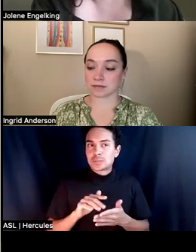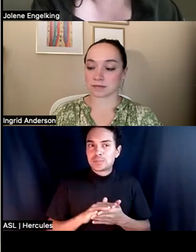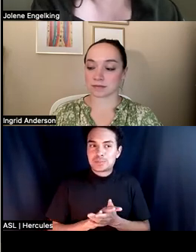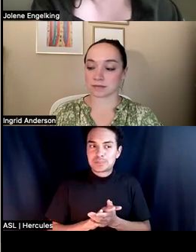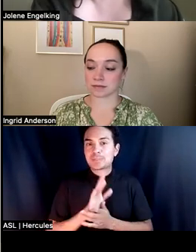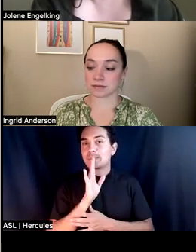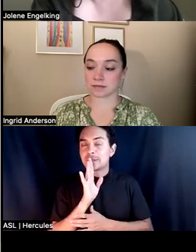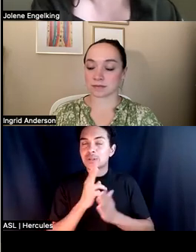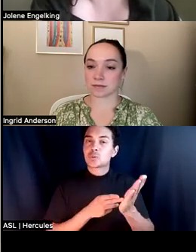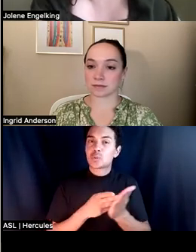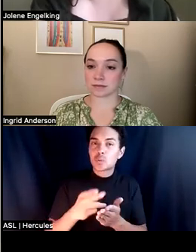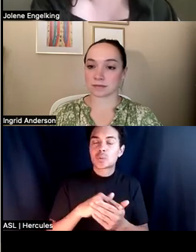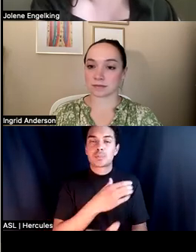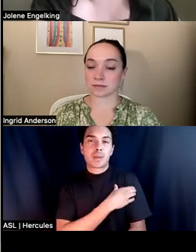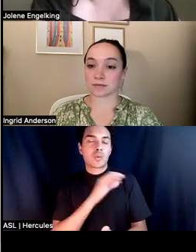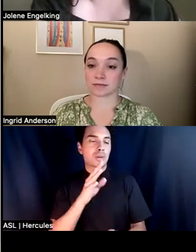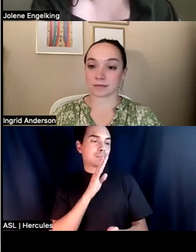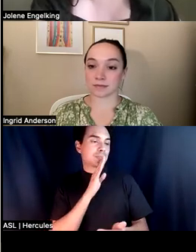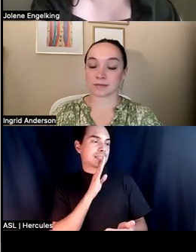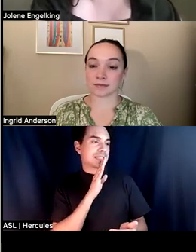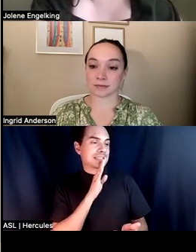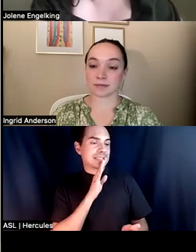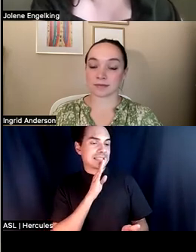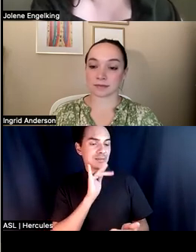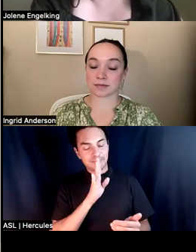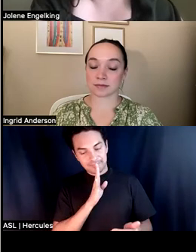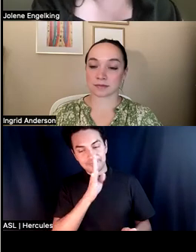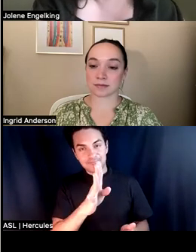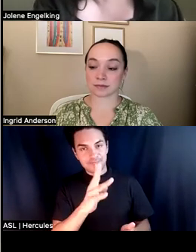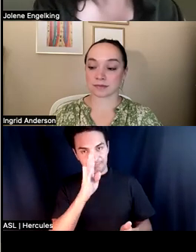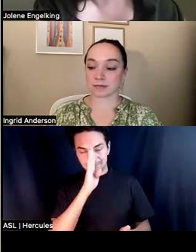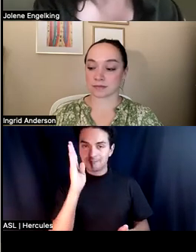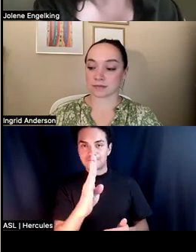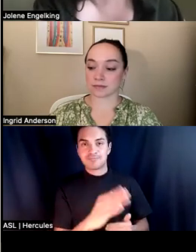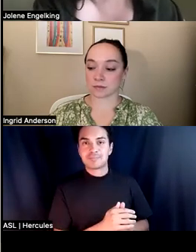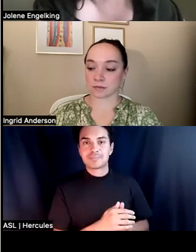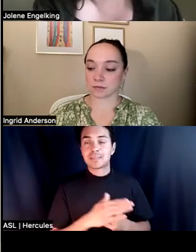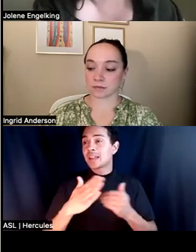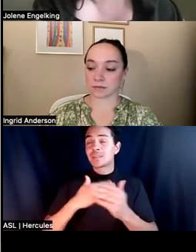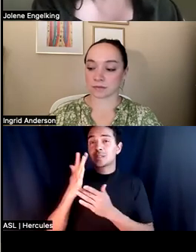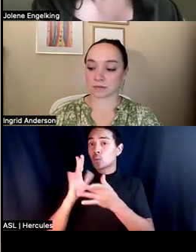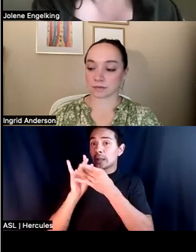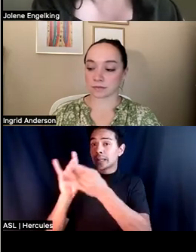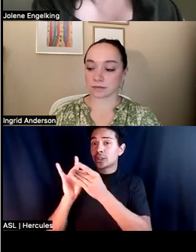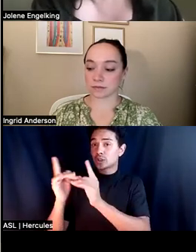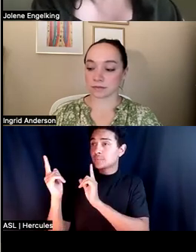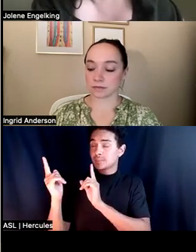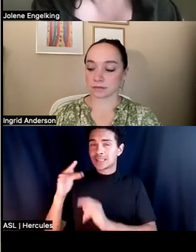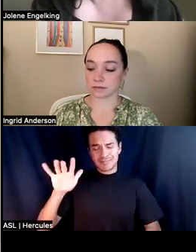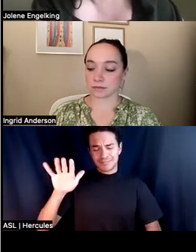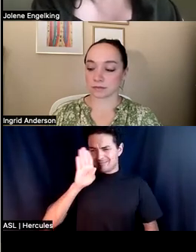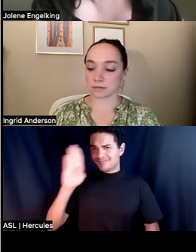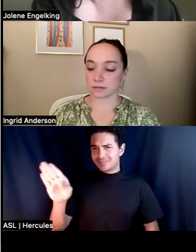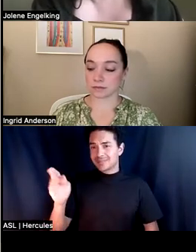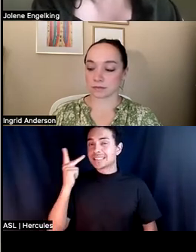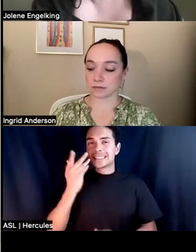speaking truth to power, or speaking truth to those who we have good relationship with sometimes, right? Where if we see something that